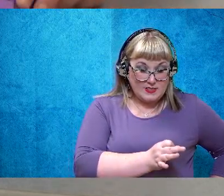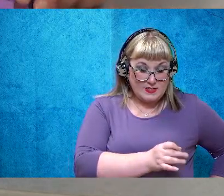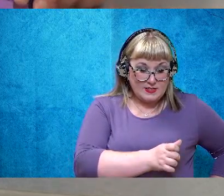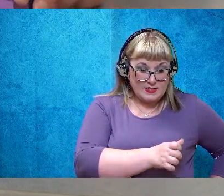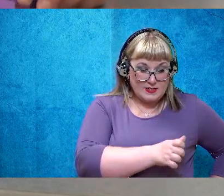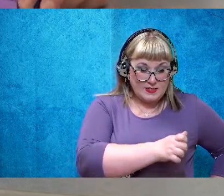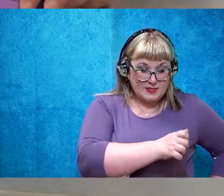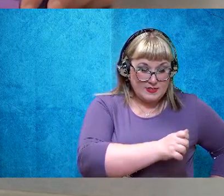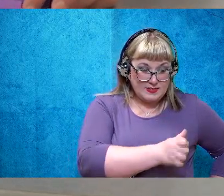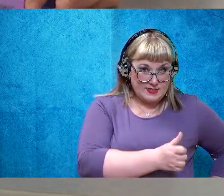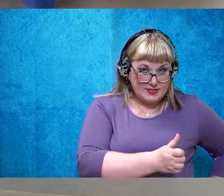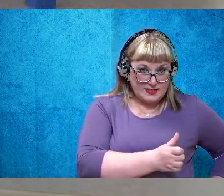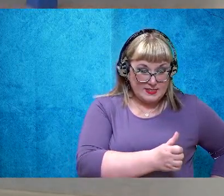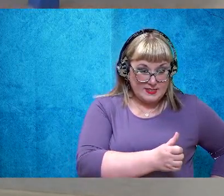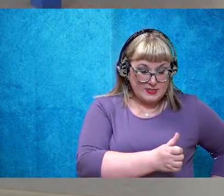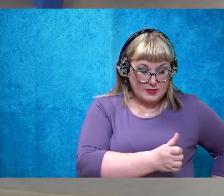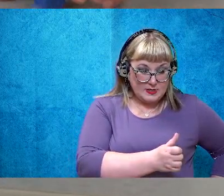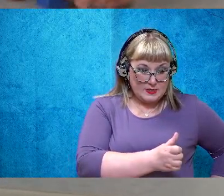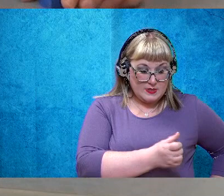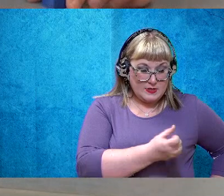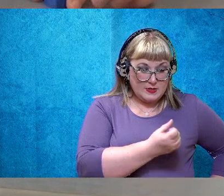9, 10,